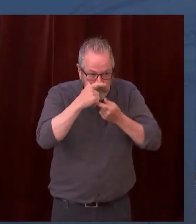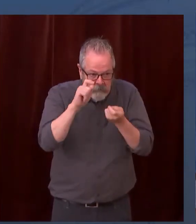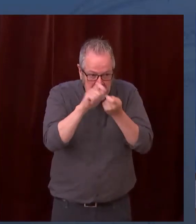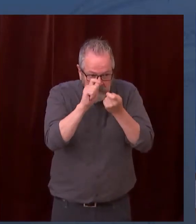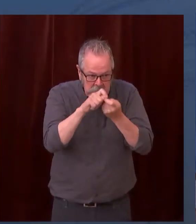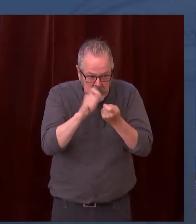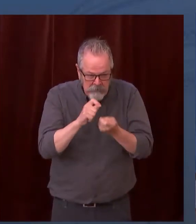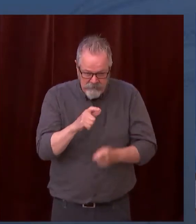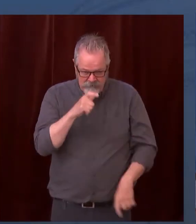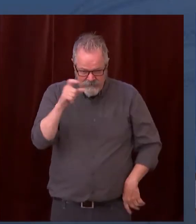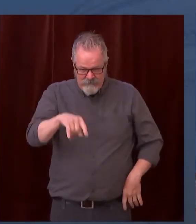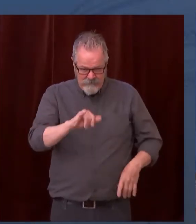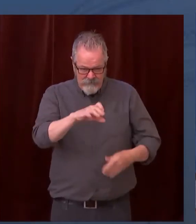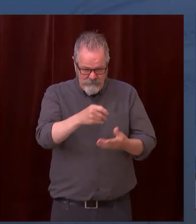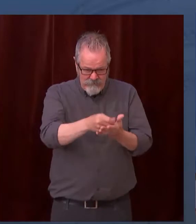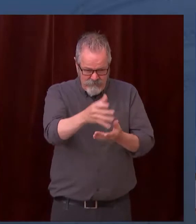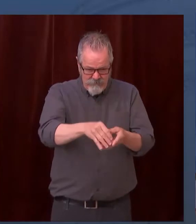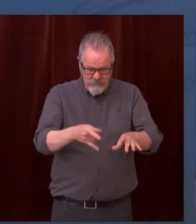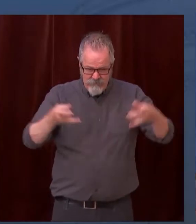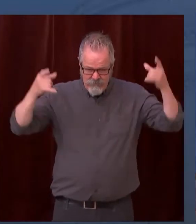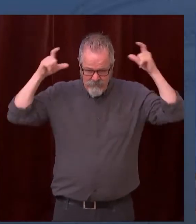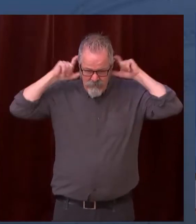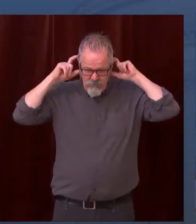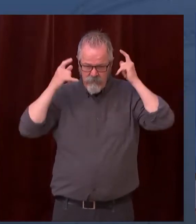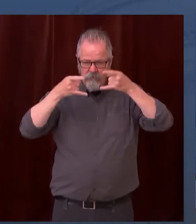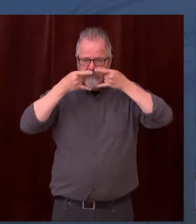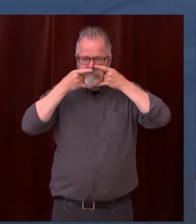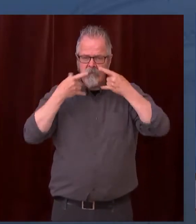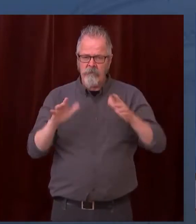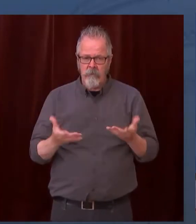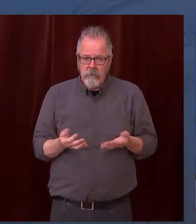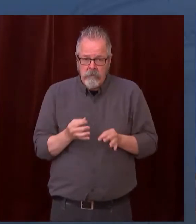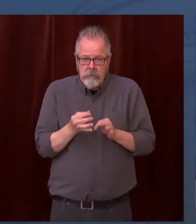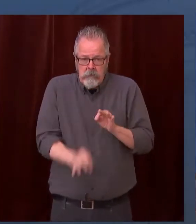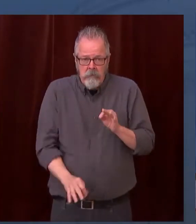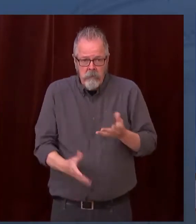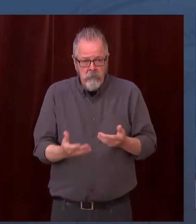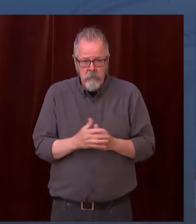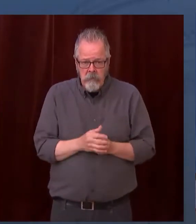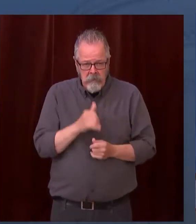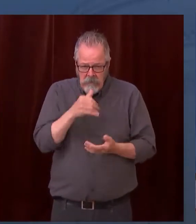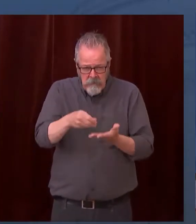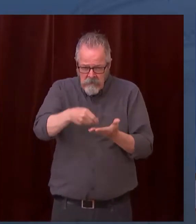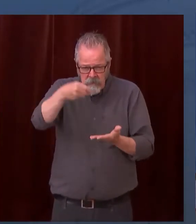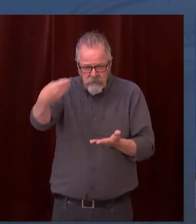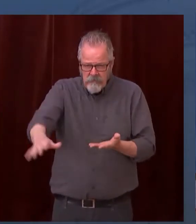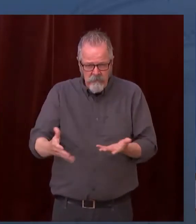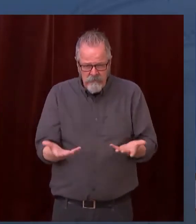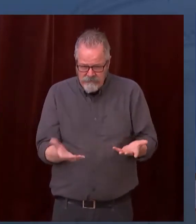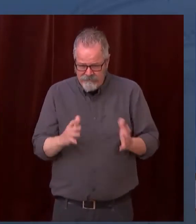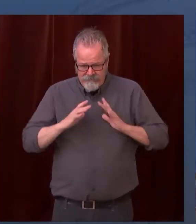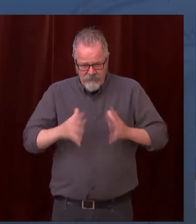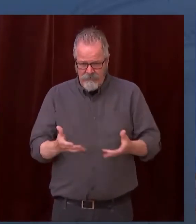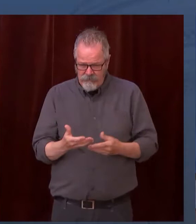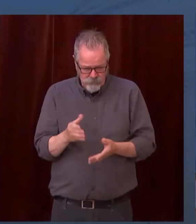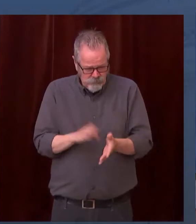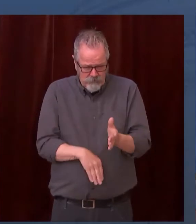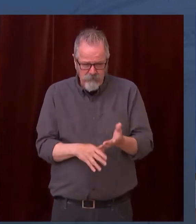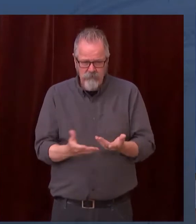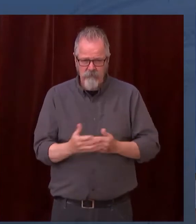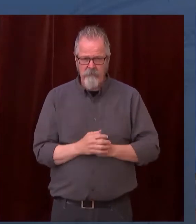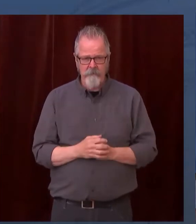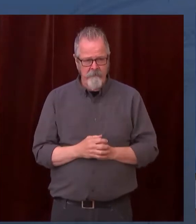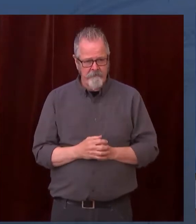is something very important about this measure that I'd like to just take a moment to talk about. It